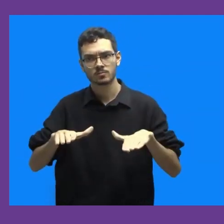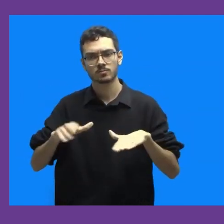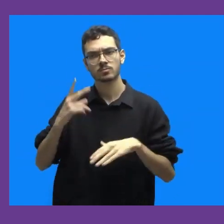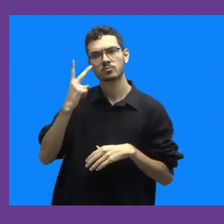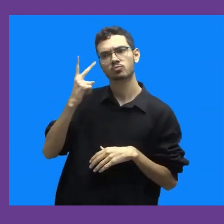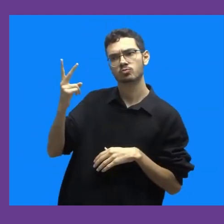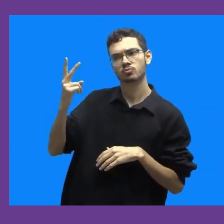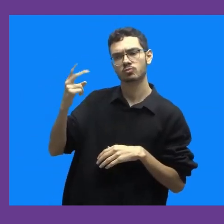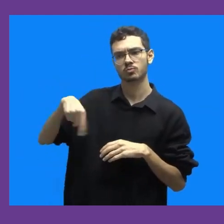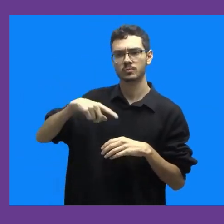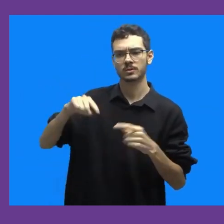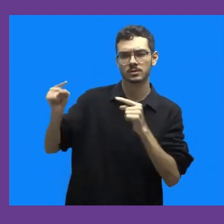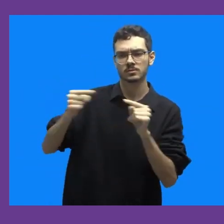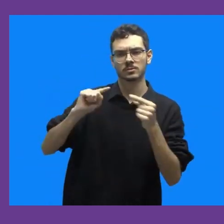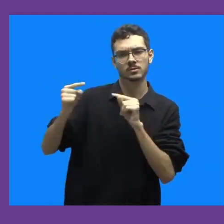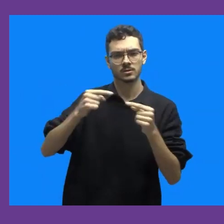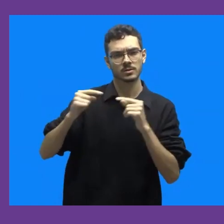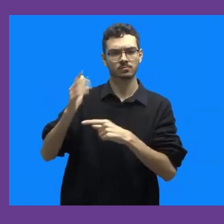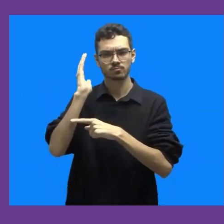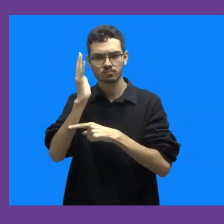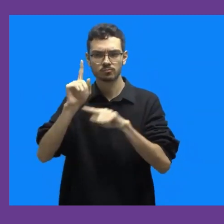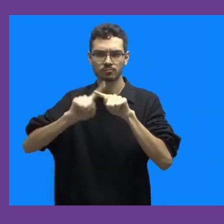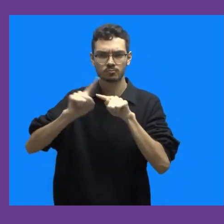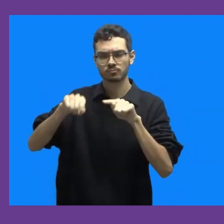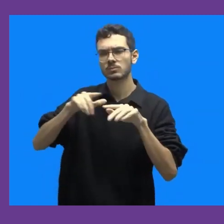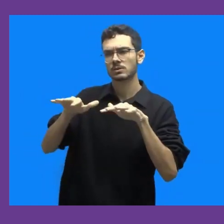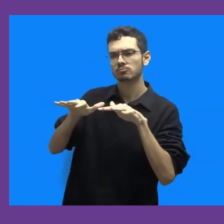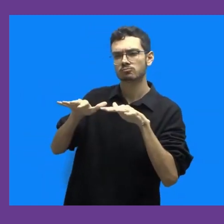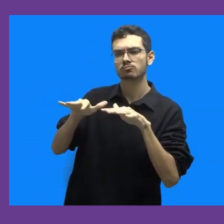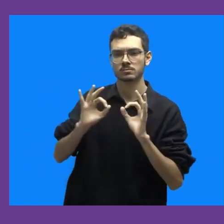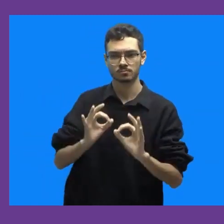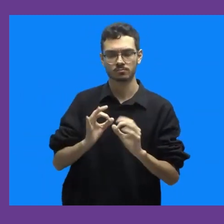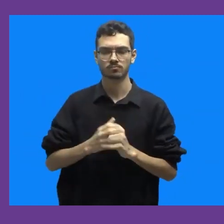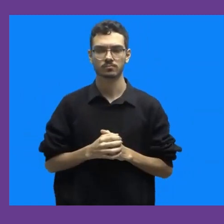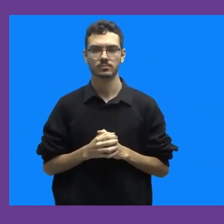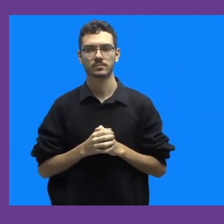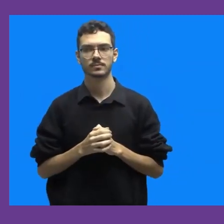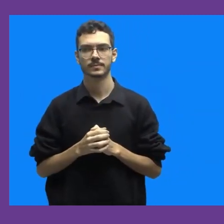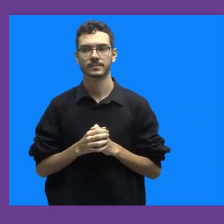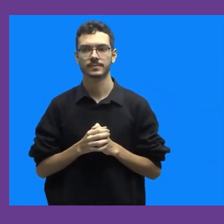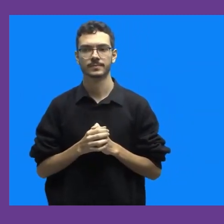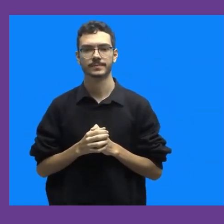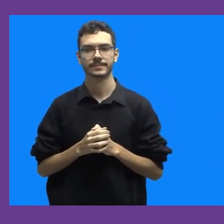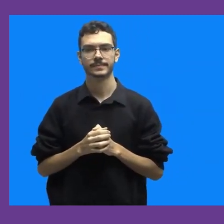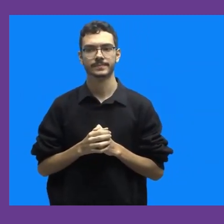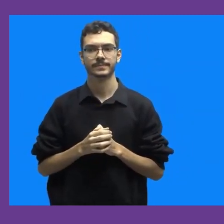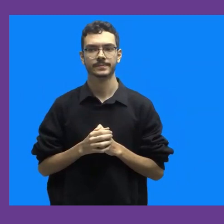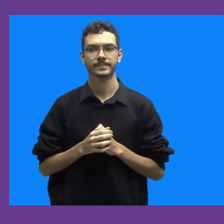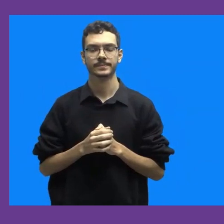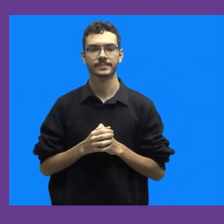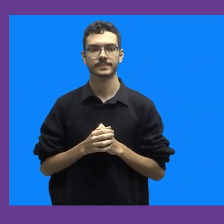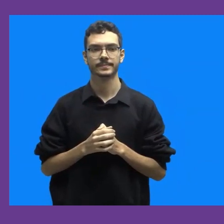the one preventing you to refill your glucose levels, so just bear with me a little more